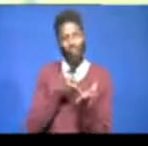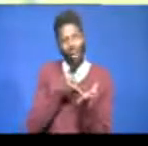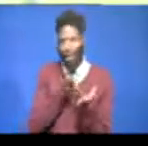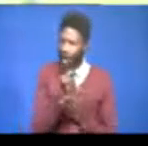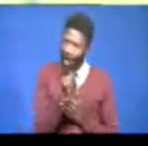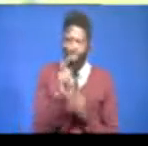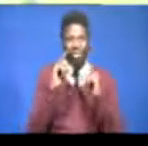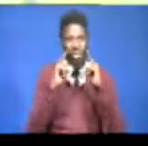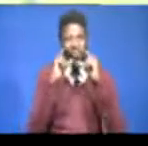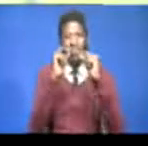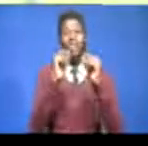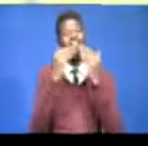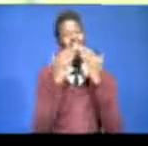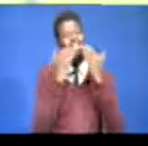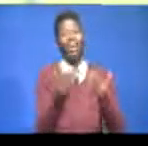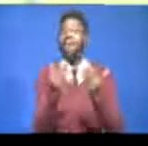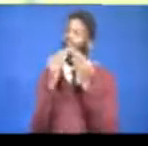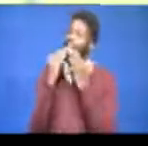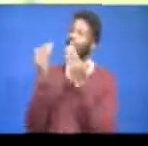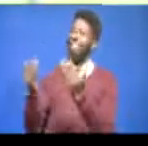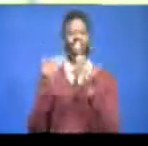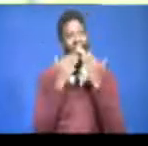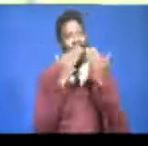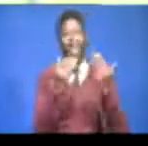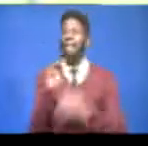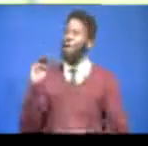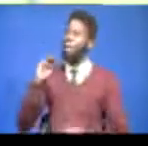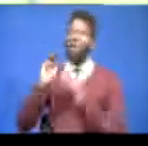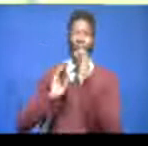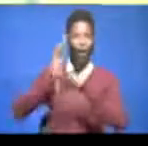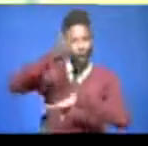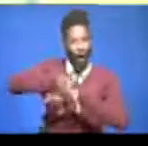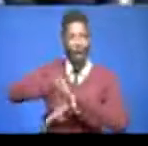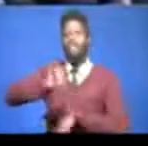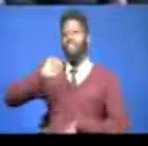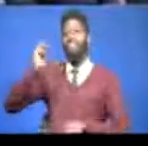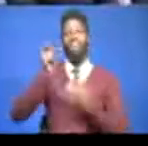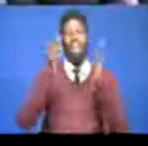to the millions of Kenyans who have elected us into office.